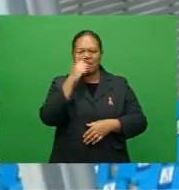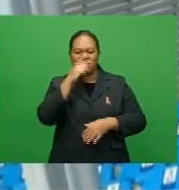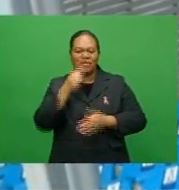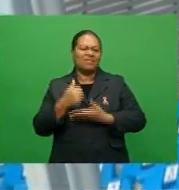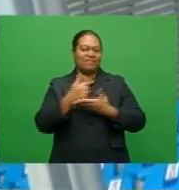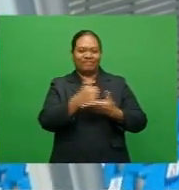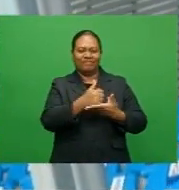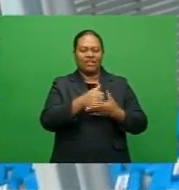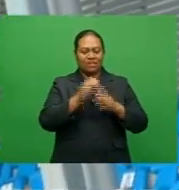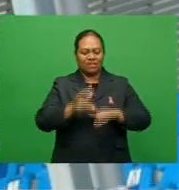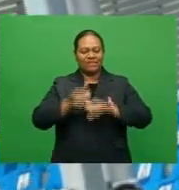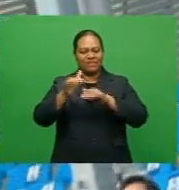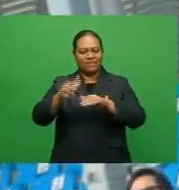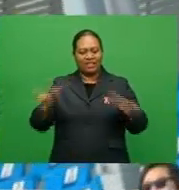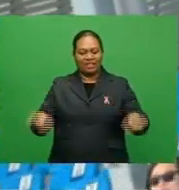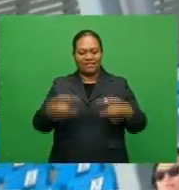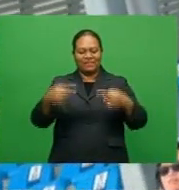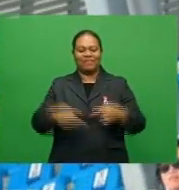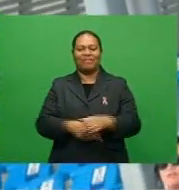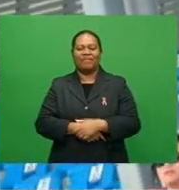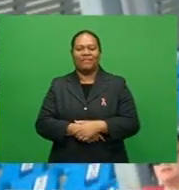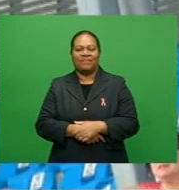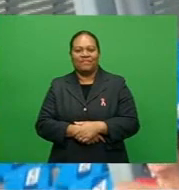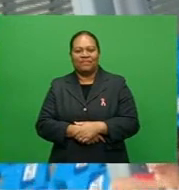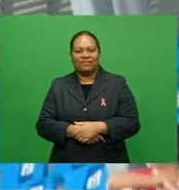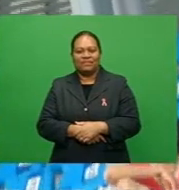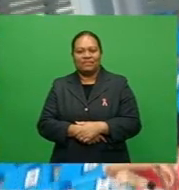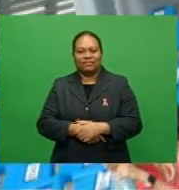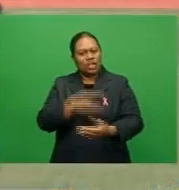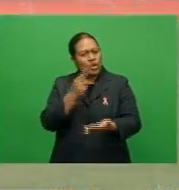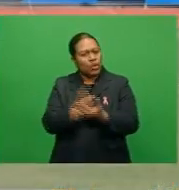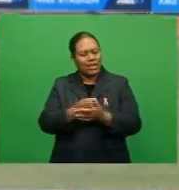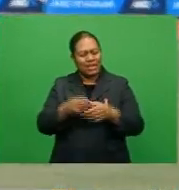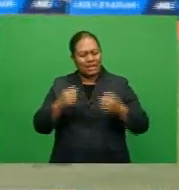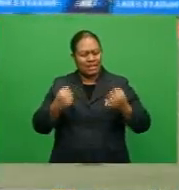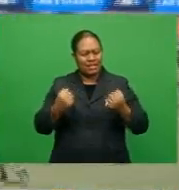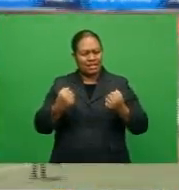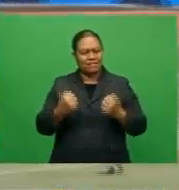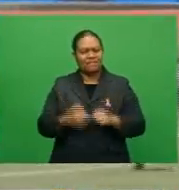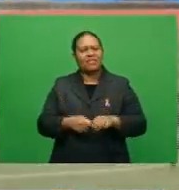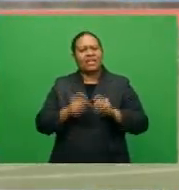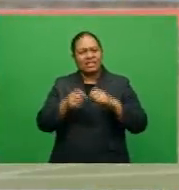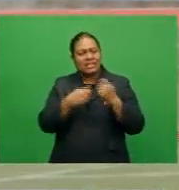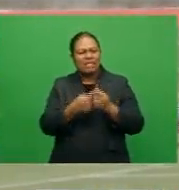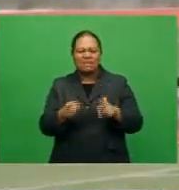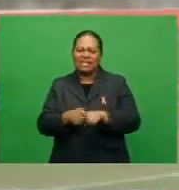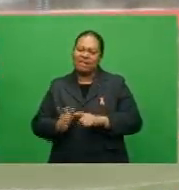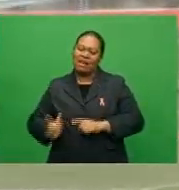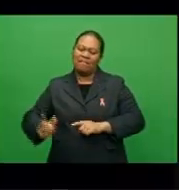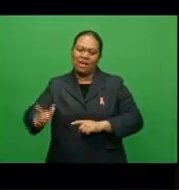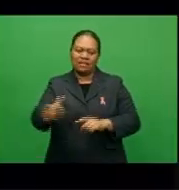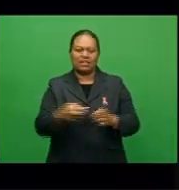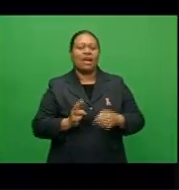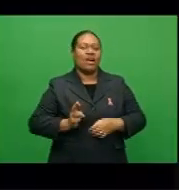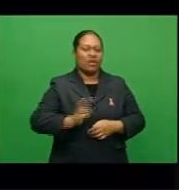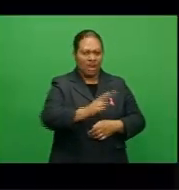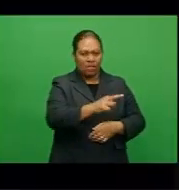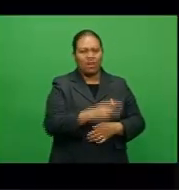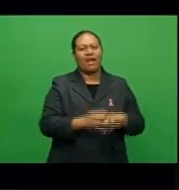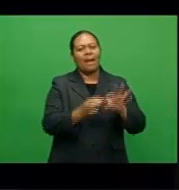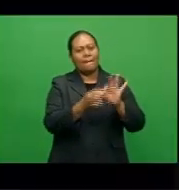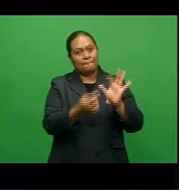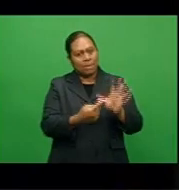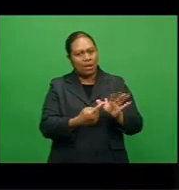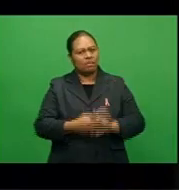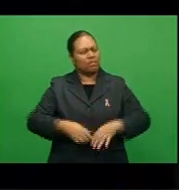and competitions. You know, you have really strong teams like Lambasa, Ba, Rewa and Suva playing, and they